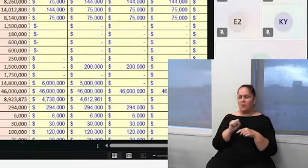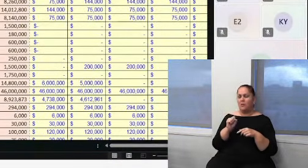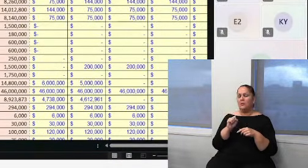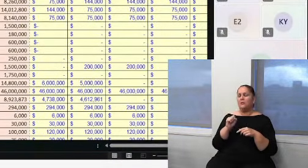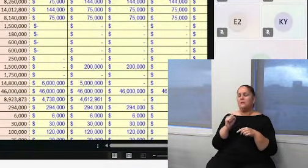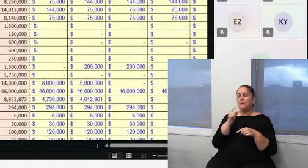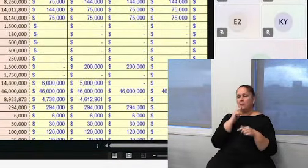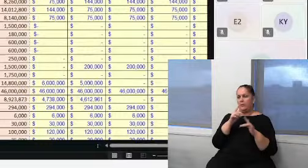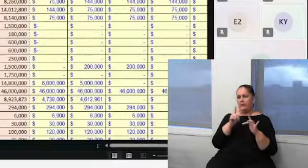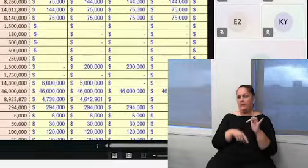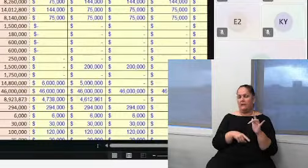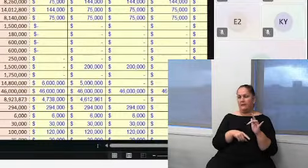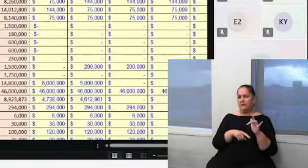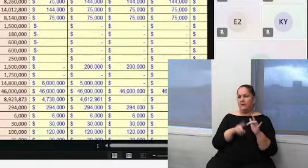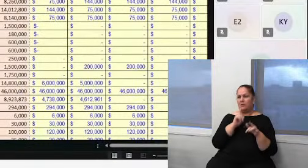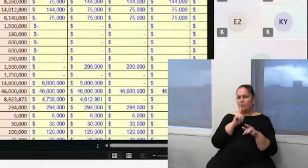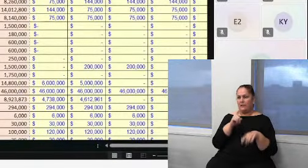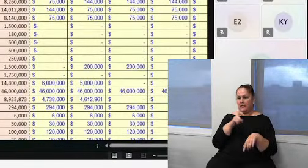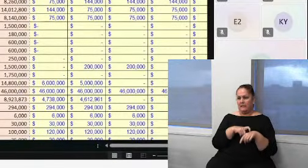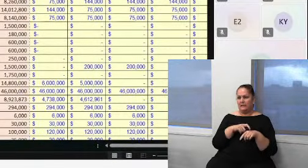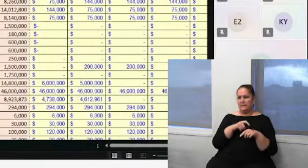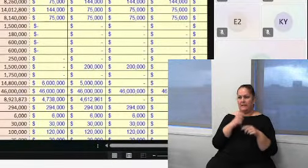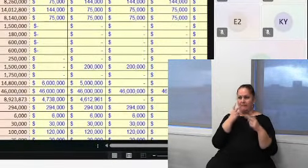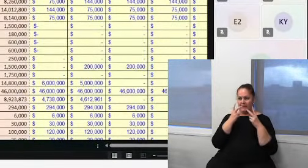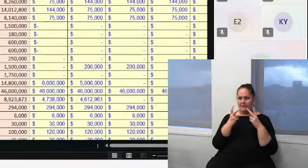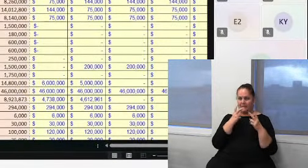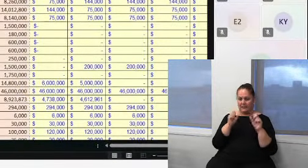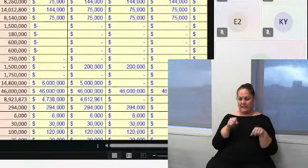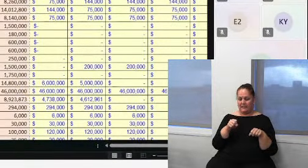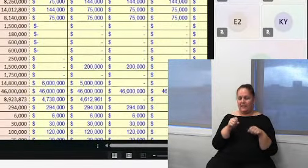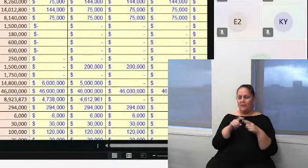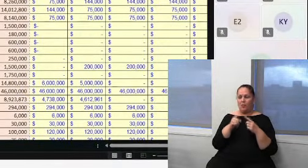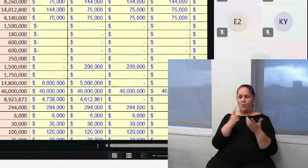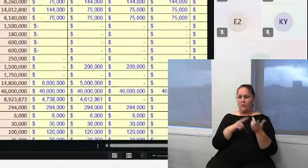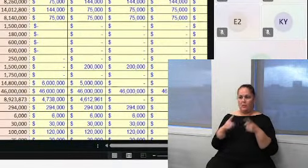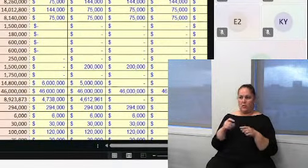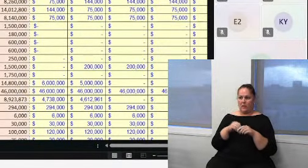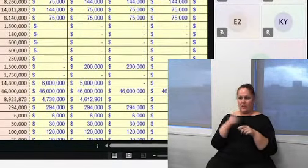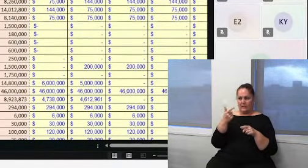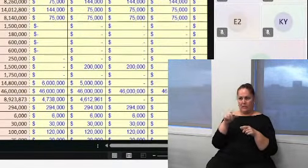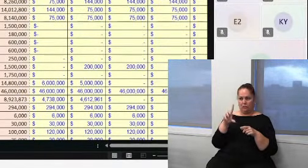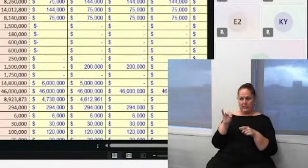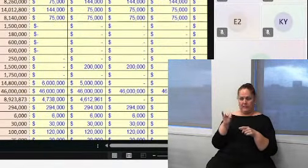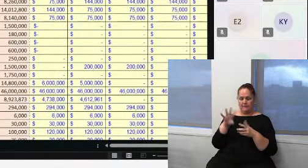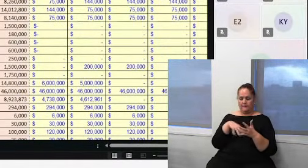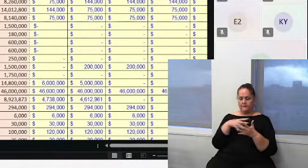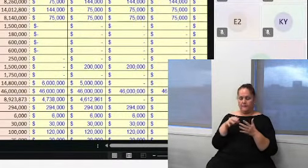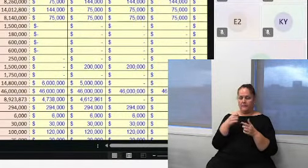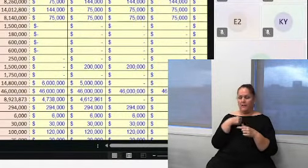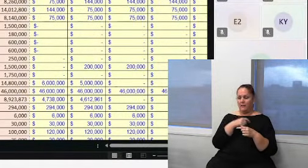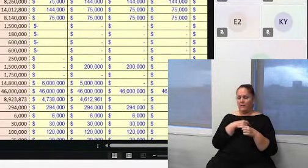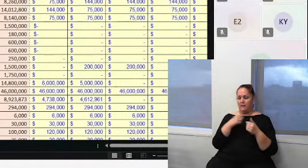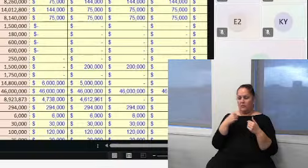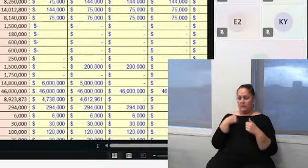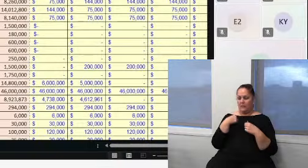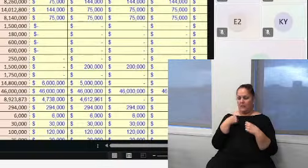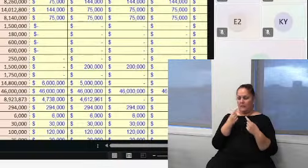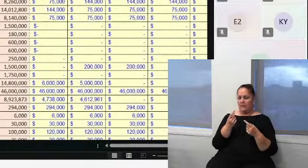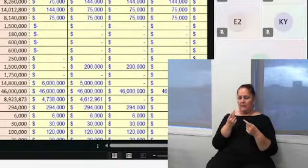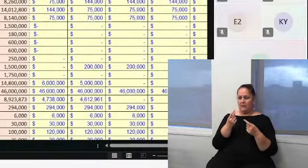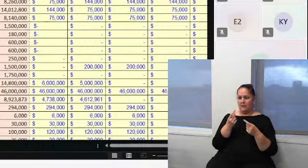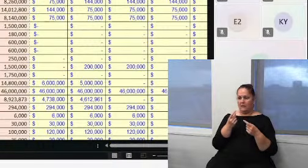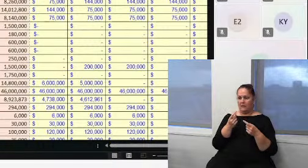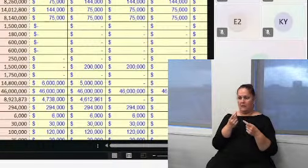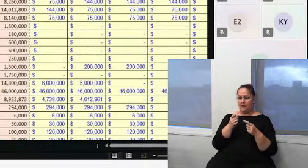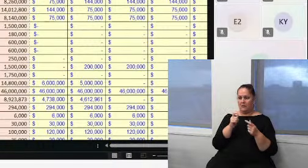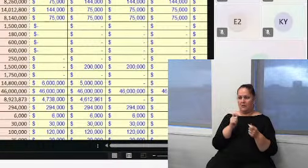very old, right? And we are lacking real-time visibility of what's going on in the grid. We